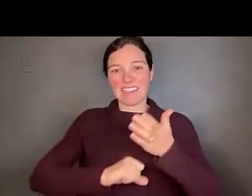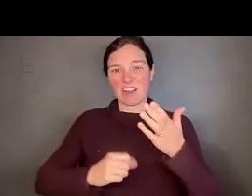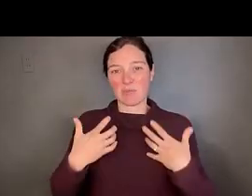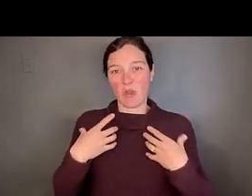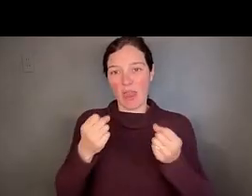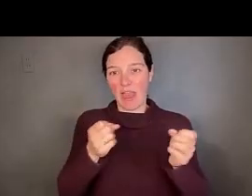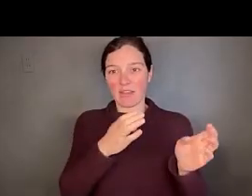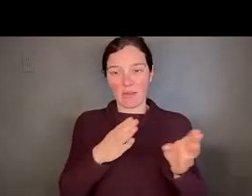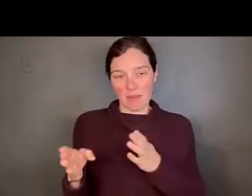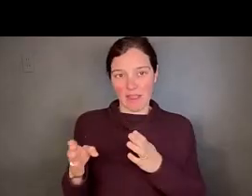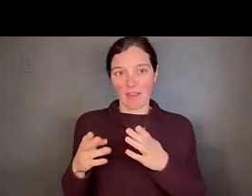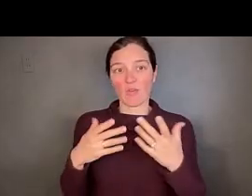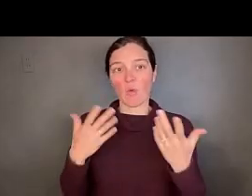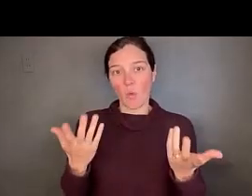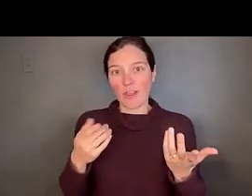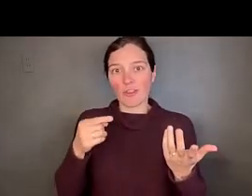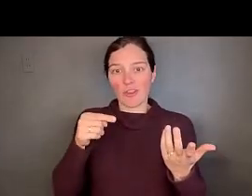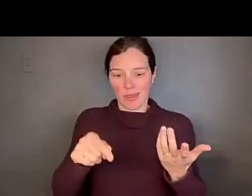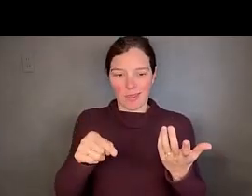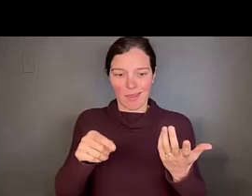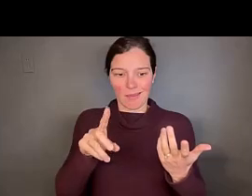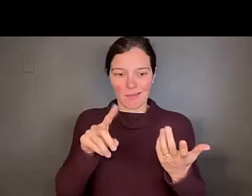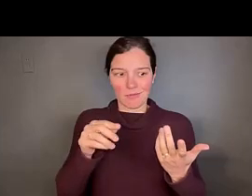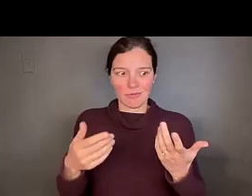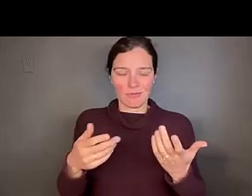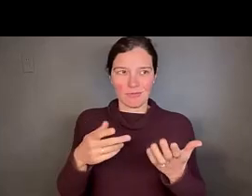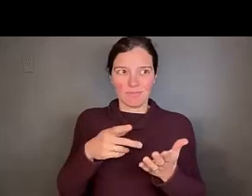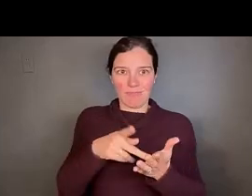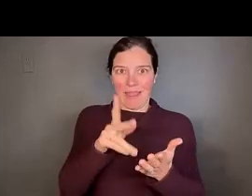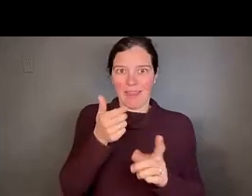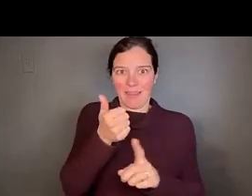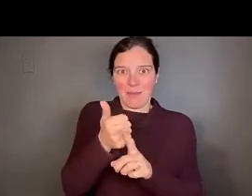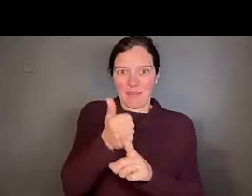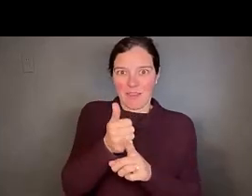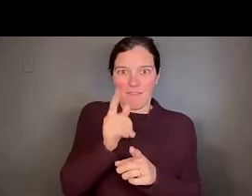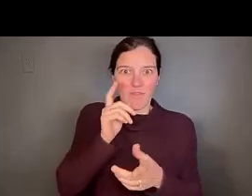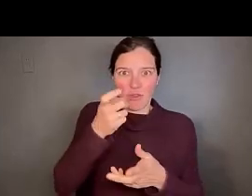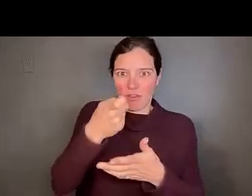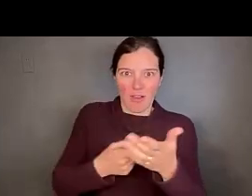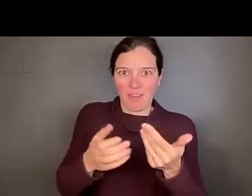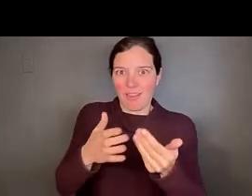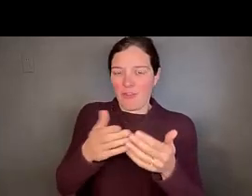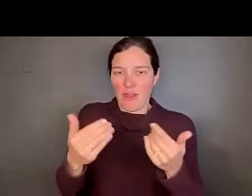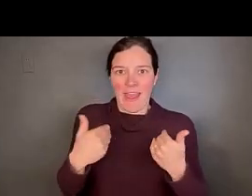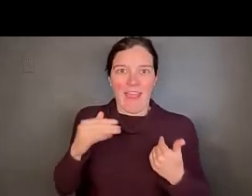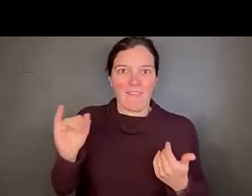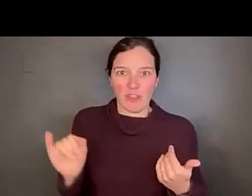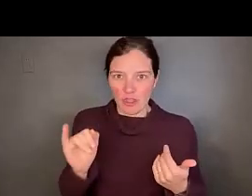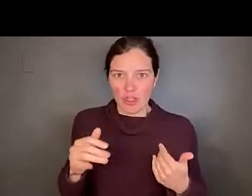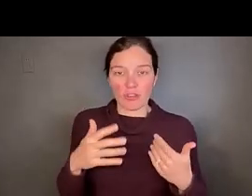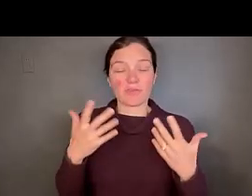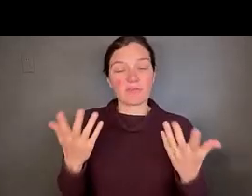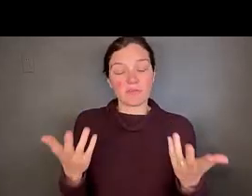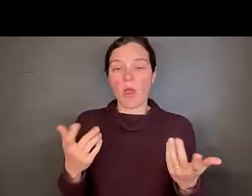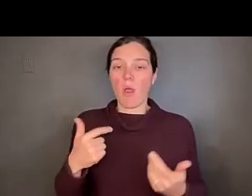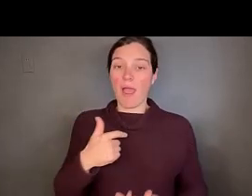who, again, end up covering more of their cost of care. So I would personally